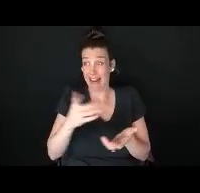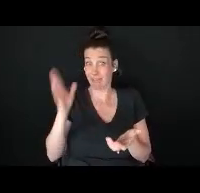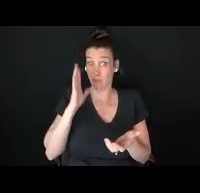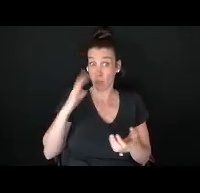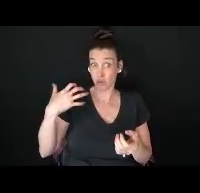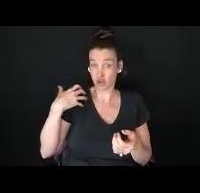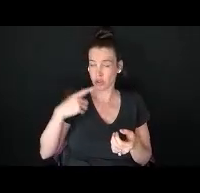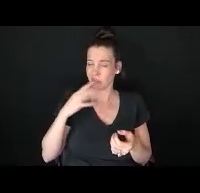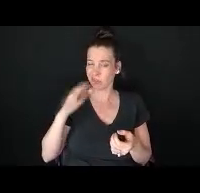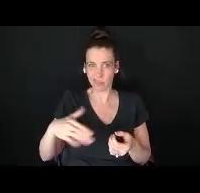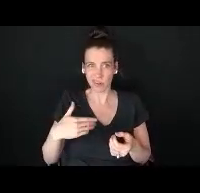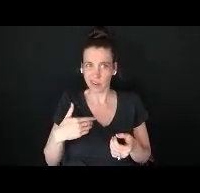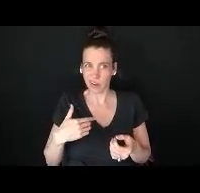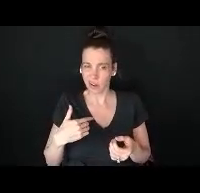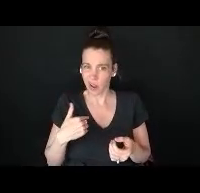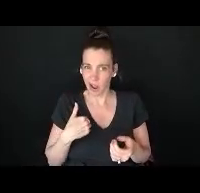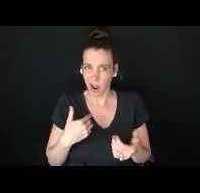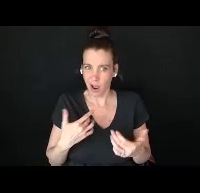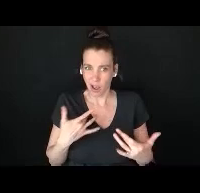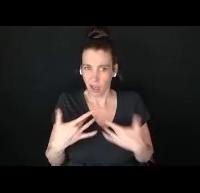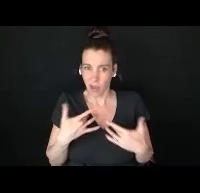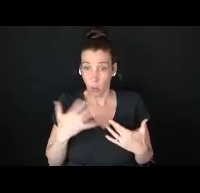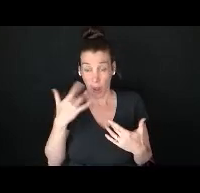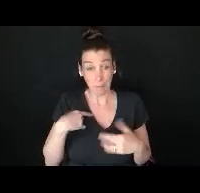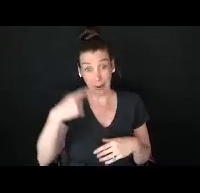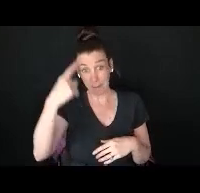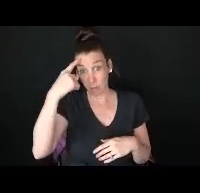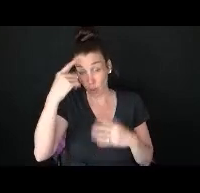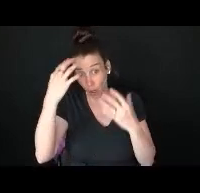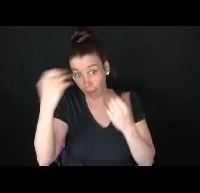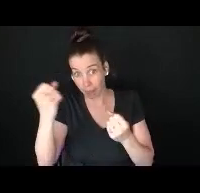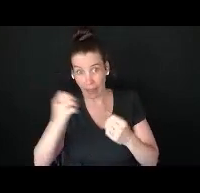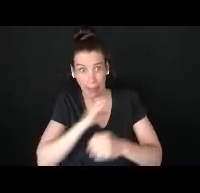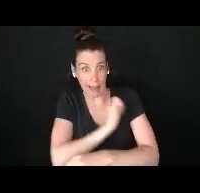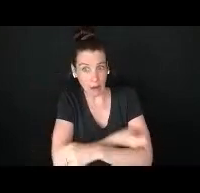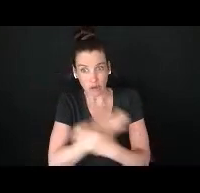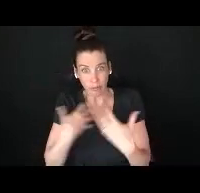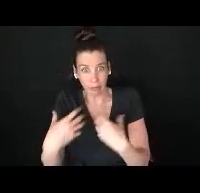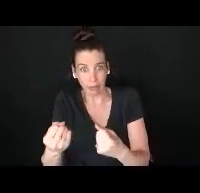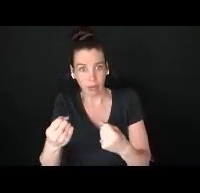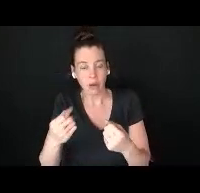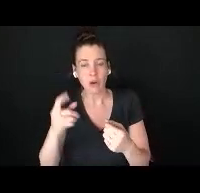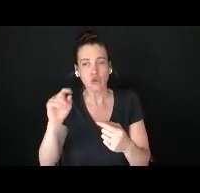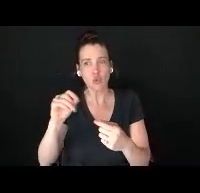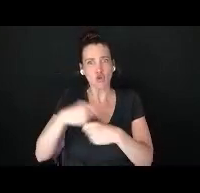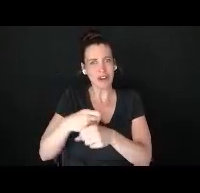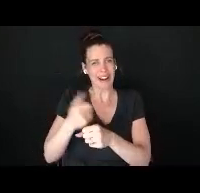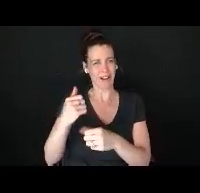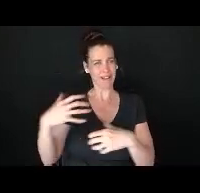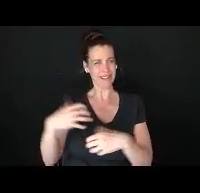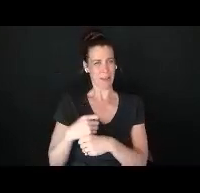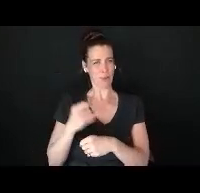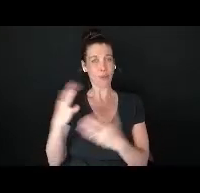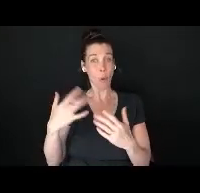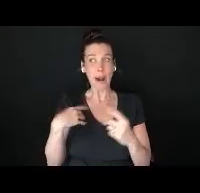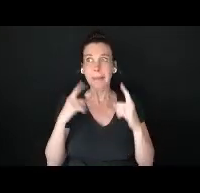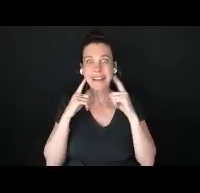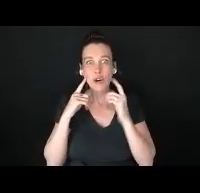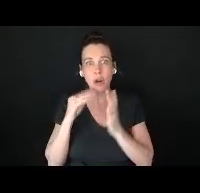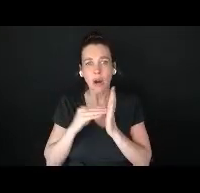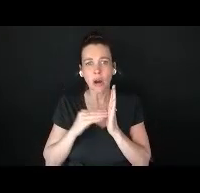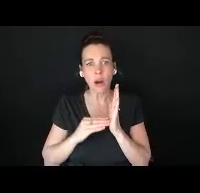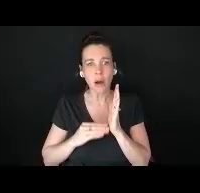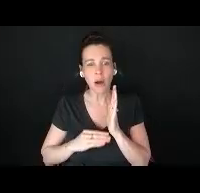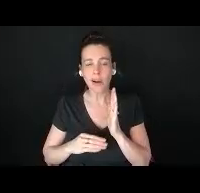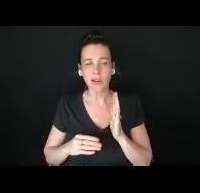of your brain time and energy was dedicated towards creating a summary of what you were hearing.